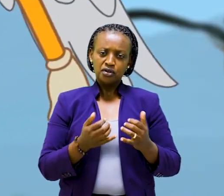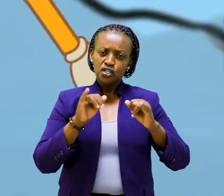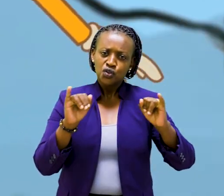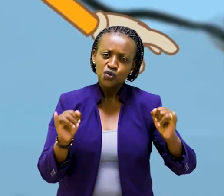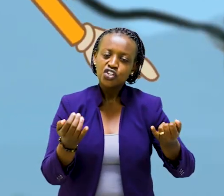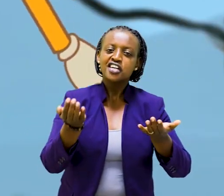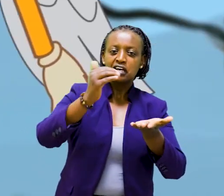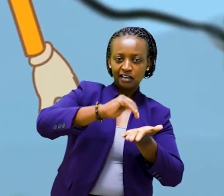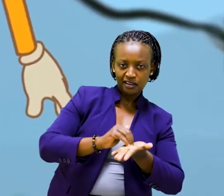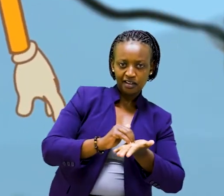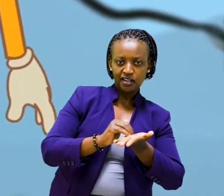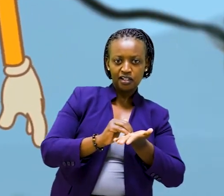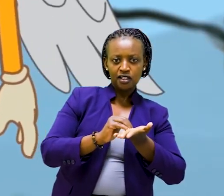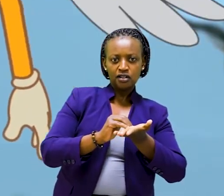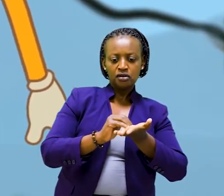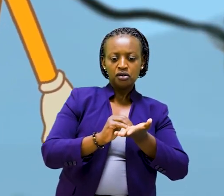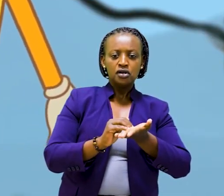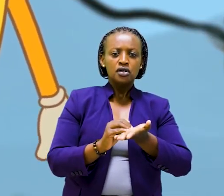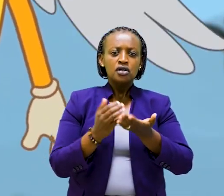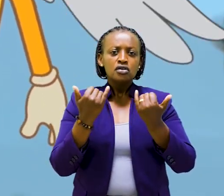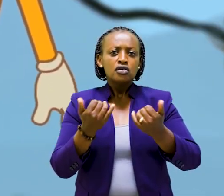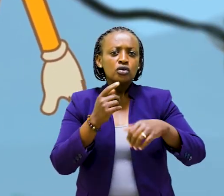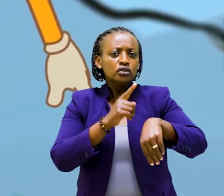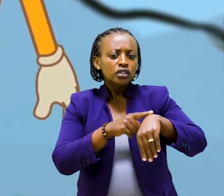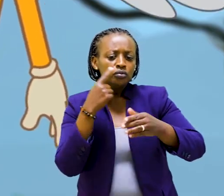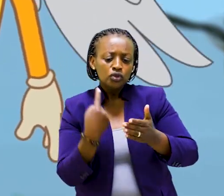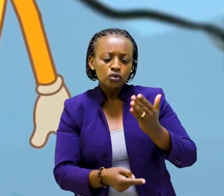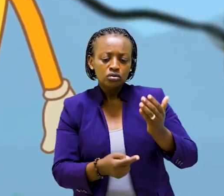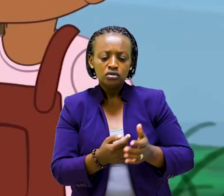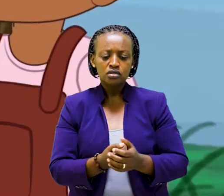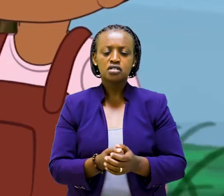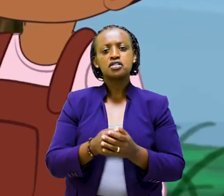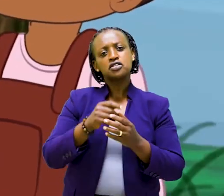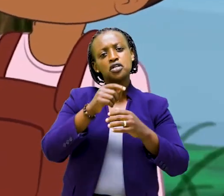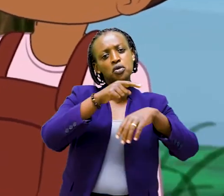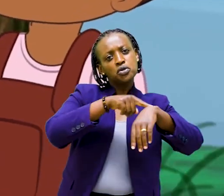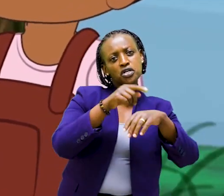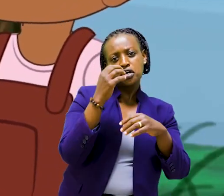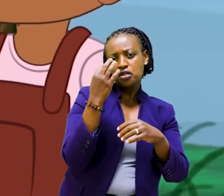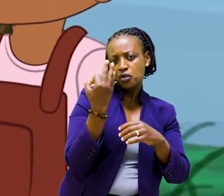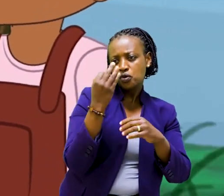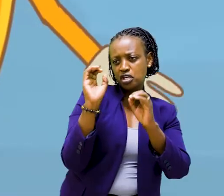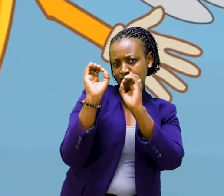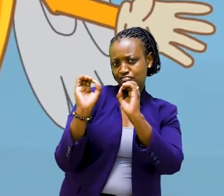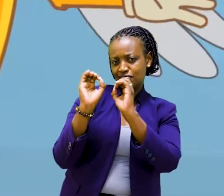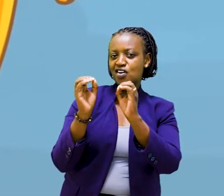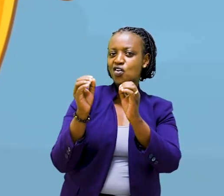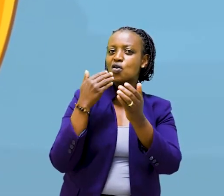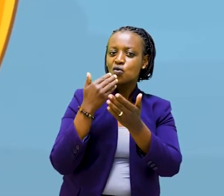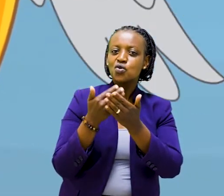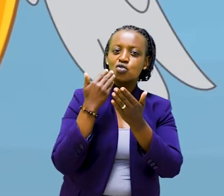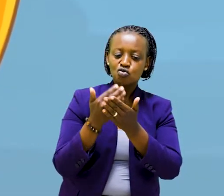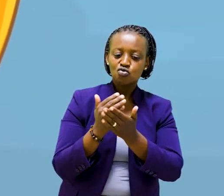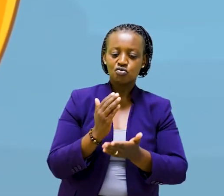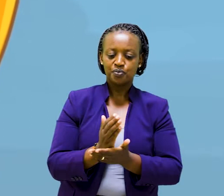Now, let's try it again. What time would it be now? It is still 3.